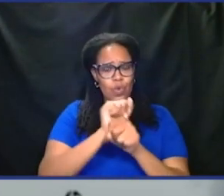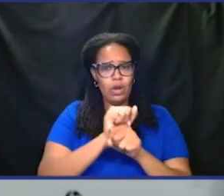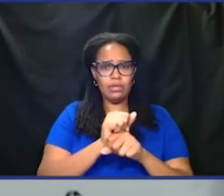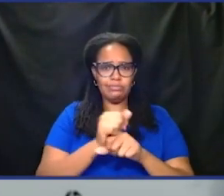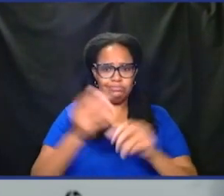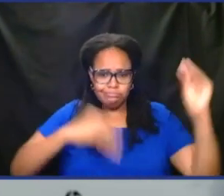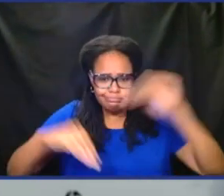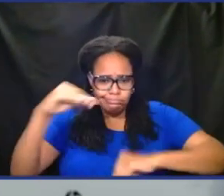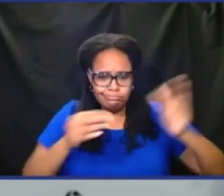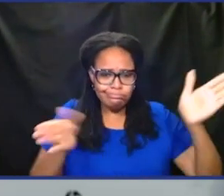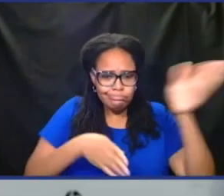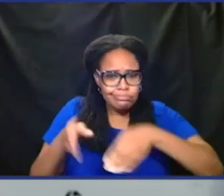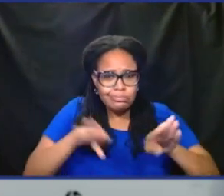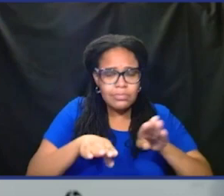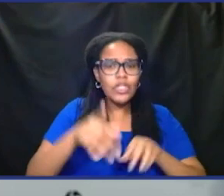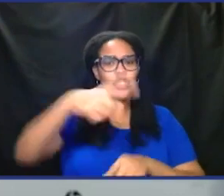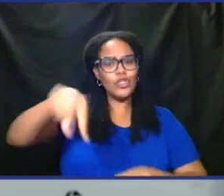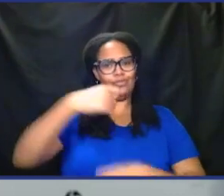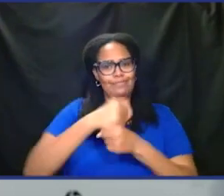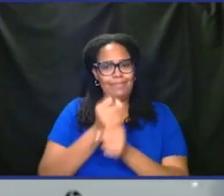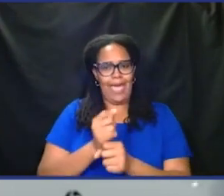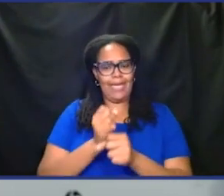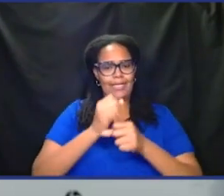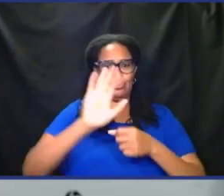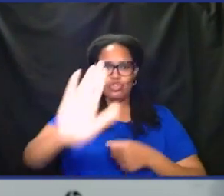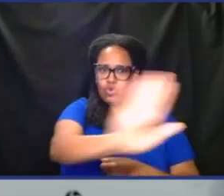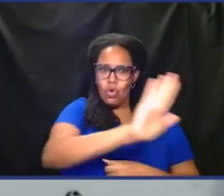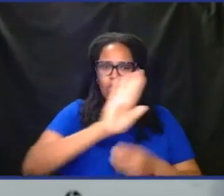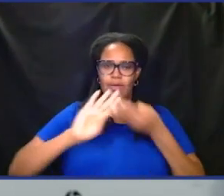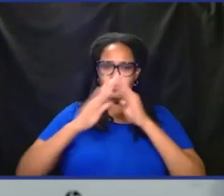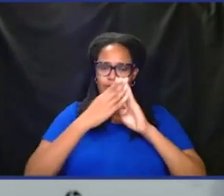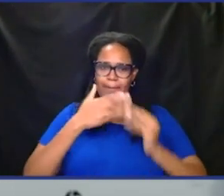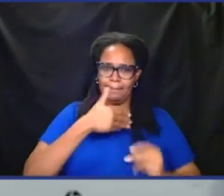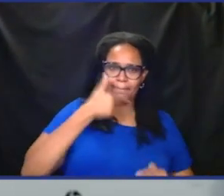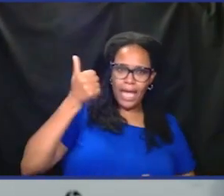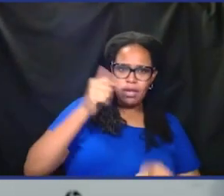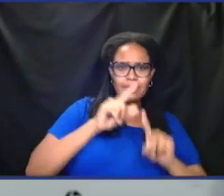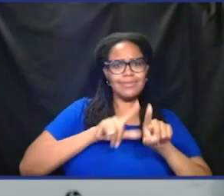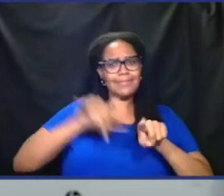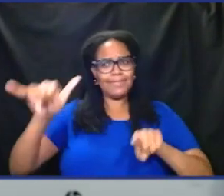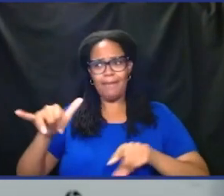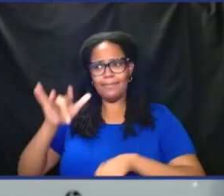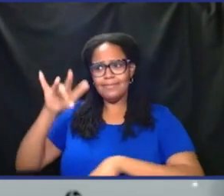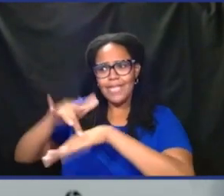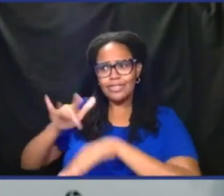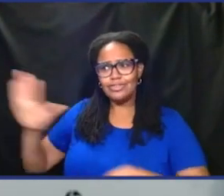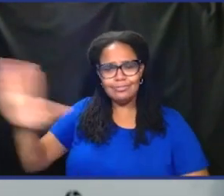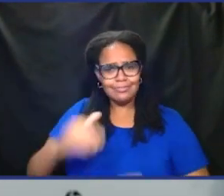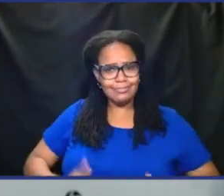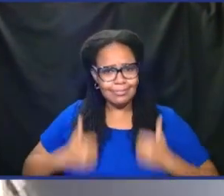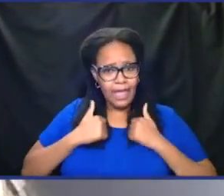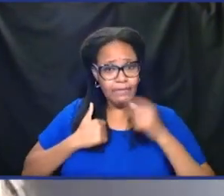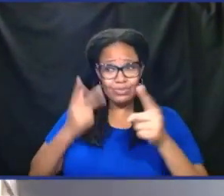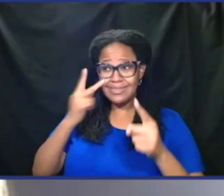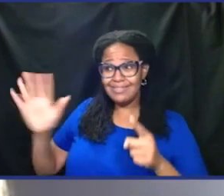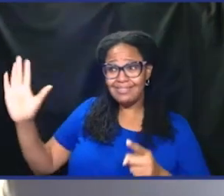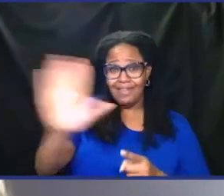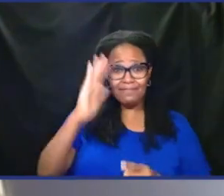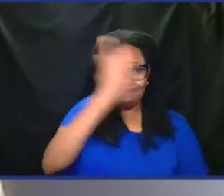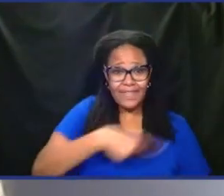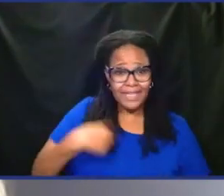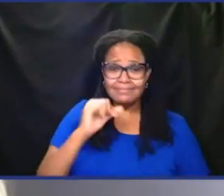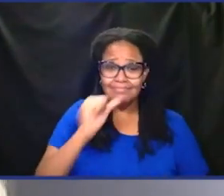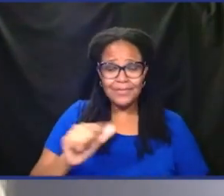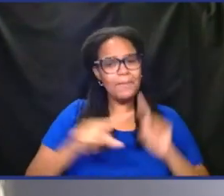only making a better community, but they're really touching people's lives. They may not see their faces, but we do.